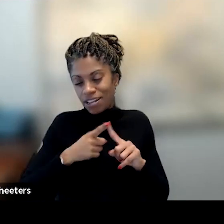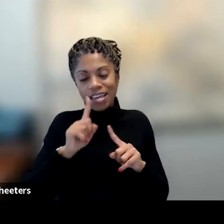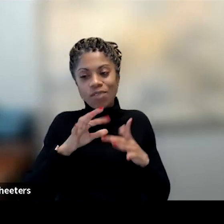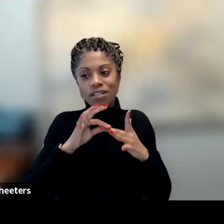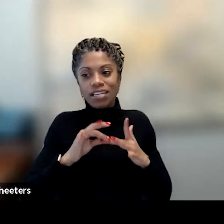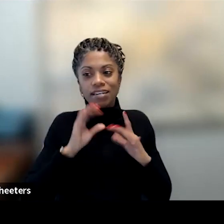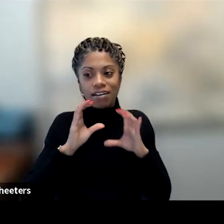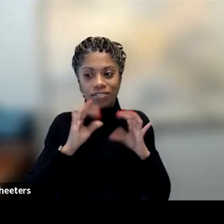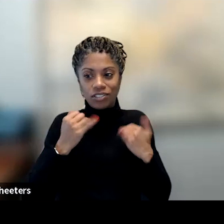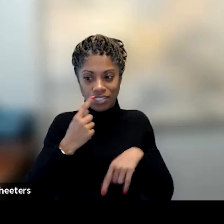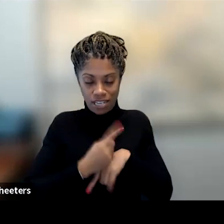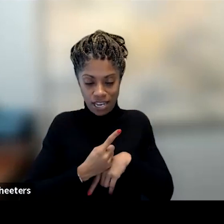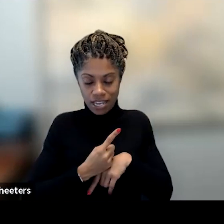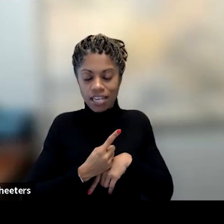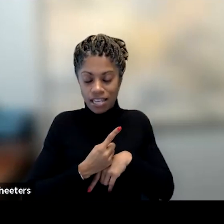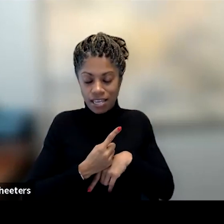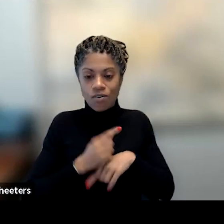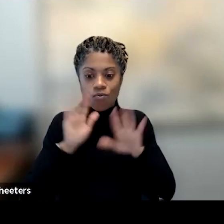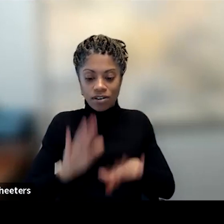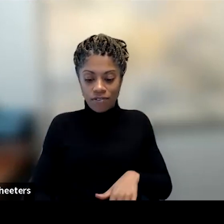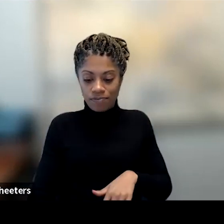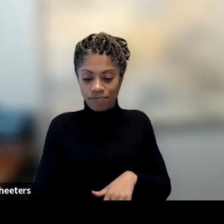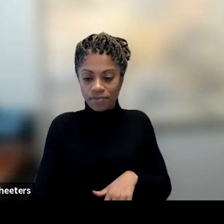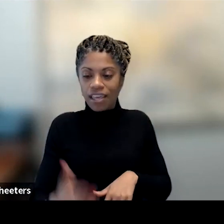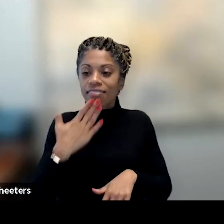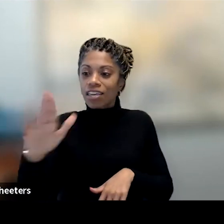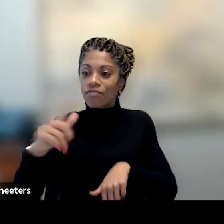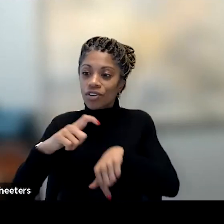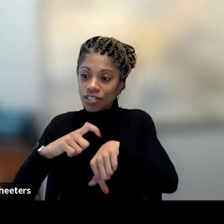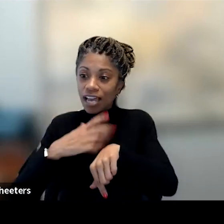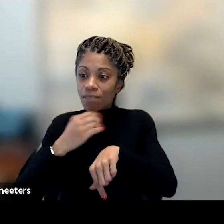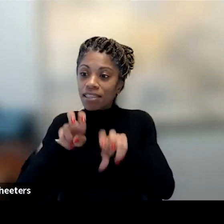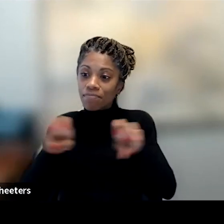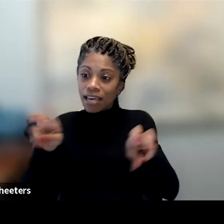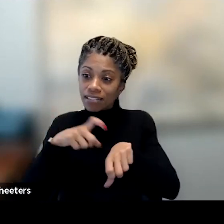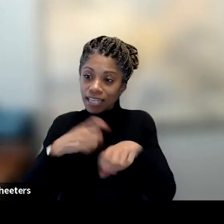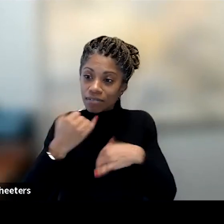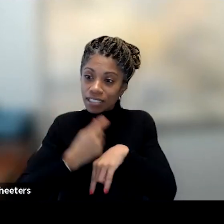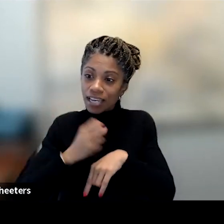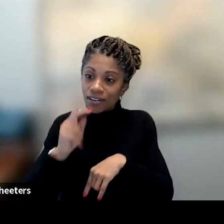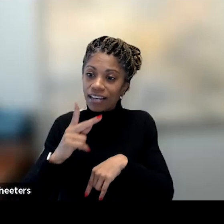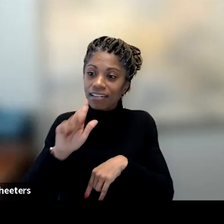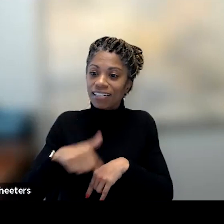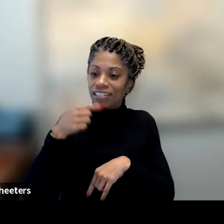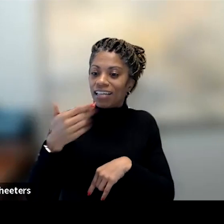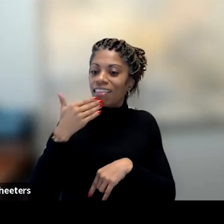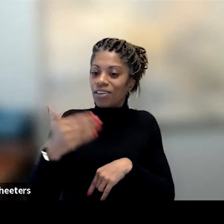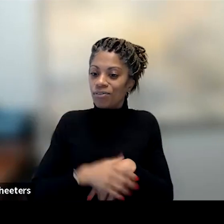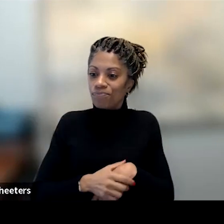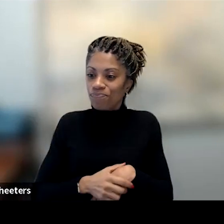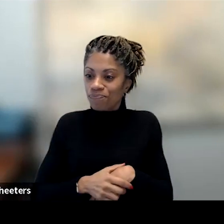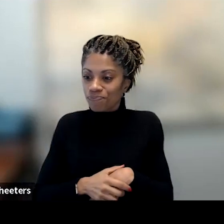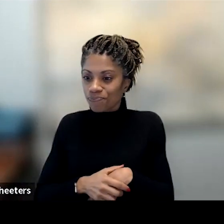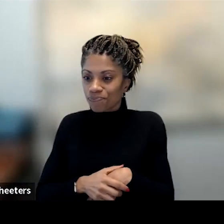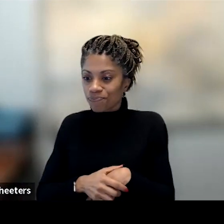us today. We're grateful for his time and the rest of our panelists' time. And with that, I will hand it over.